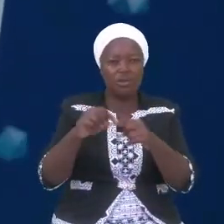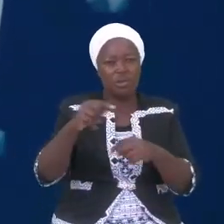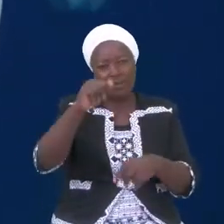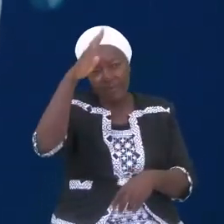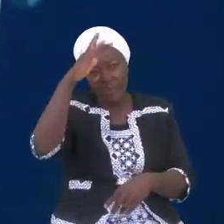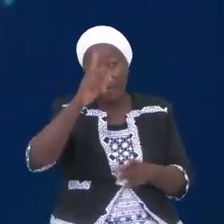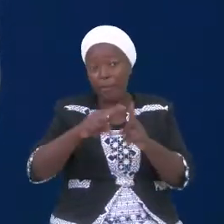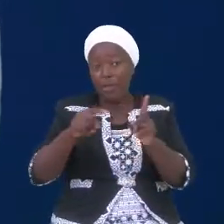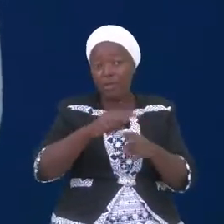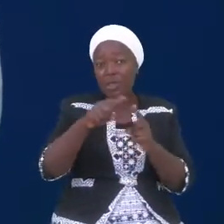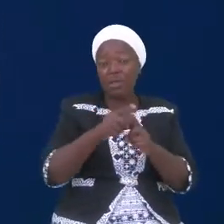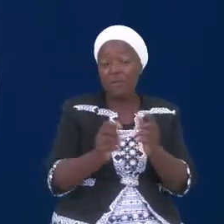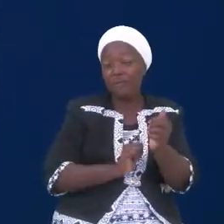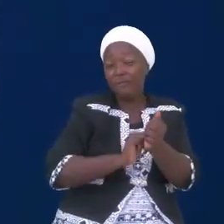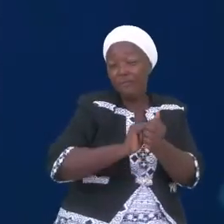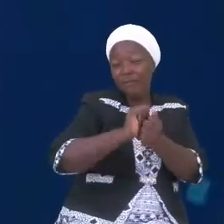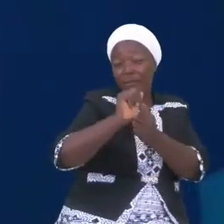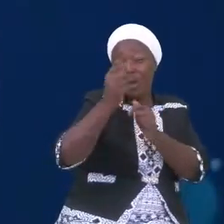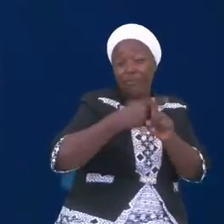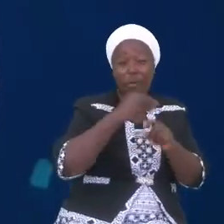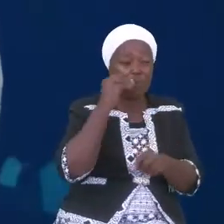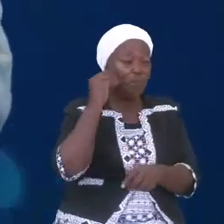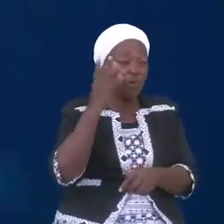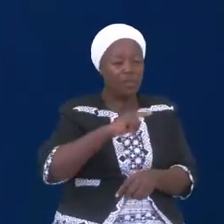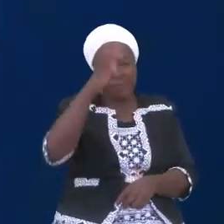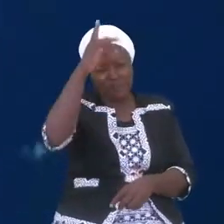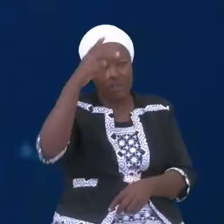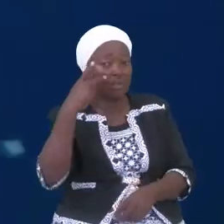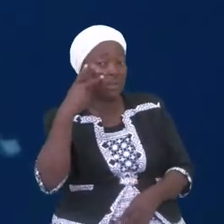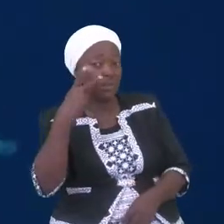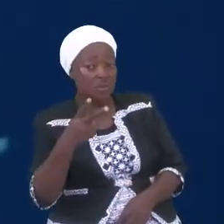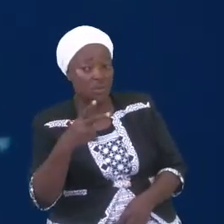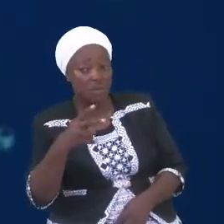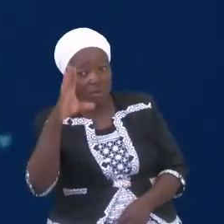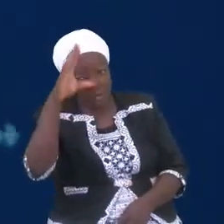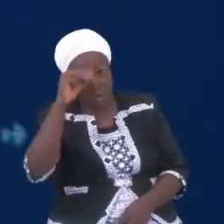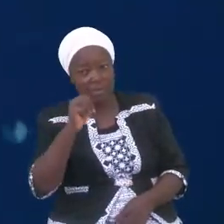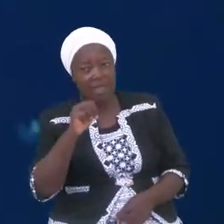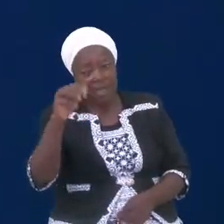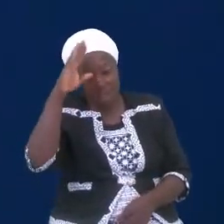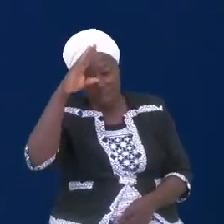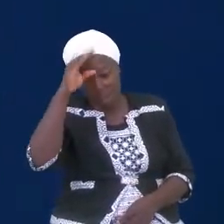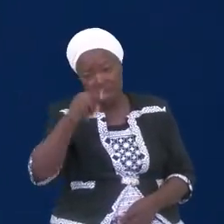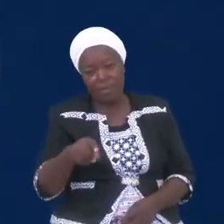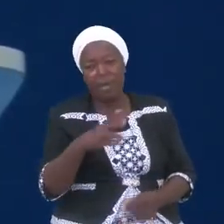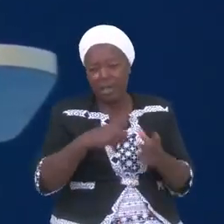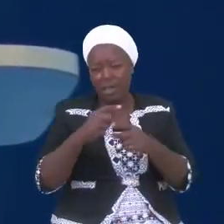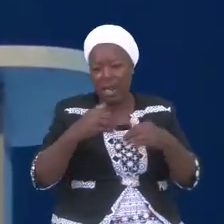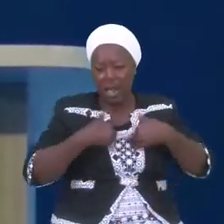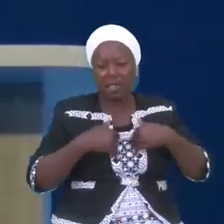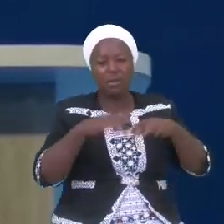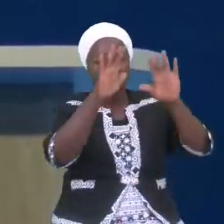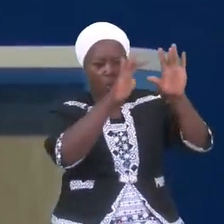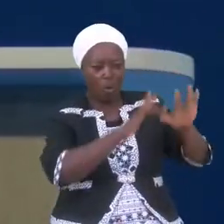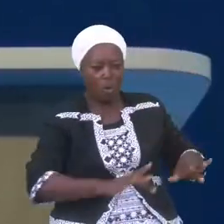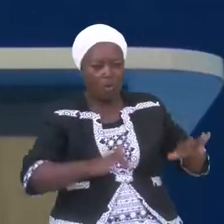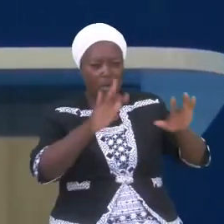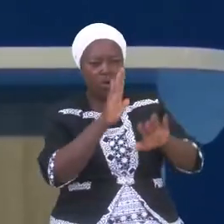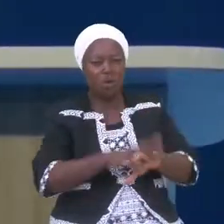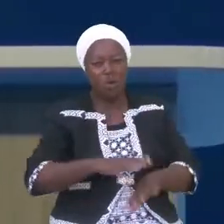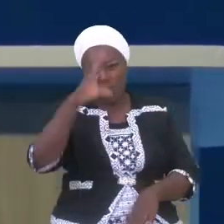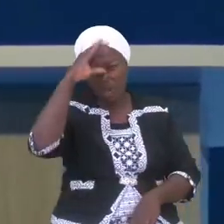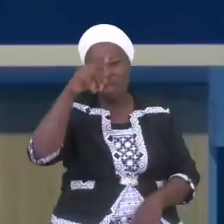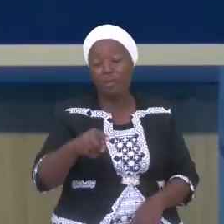way up, his father saw him and had compassion on him. The Father,